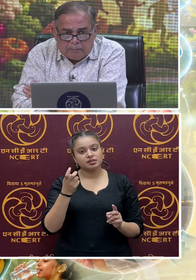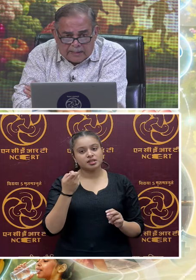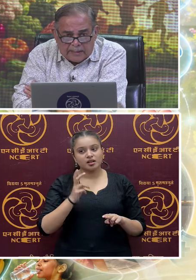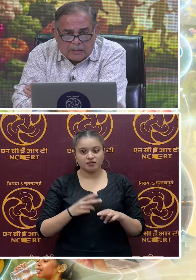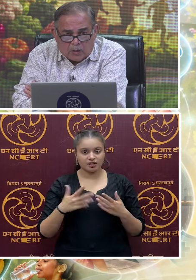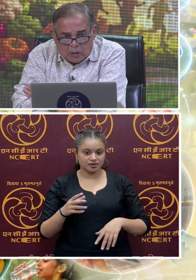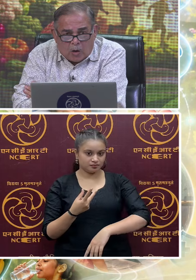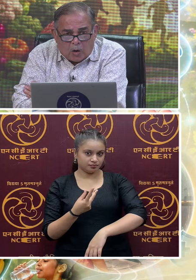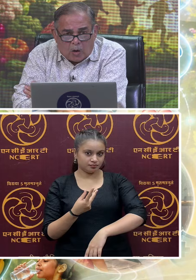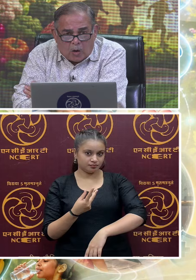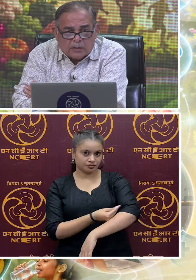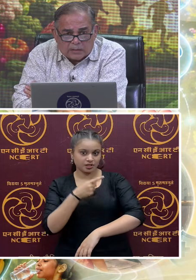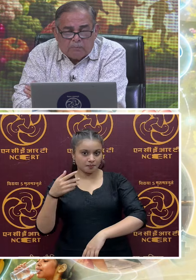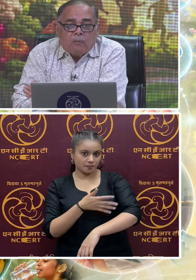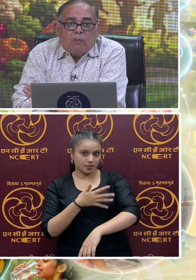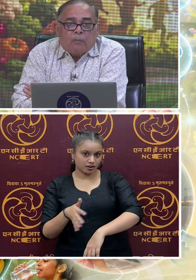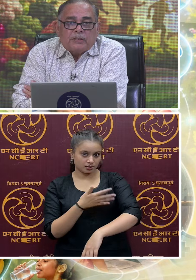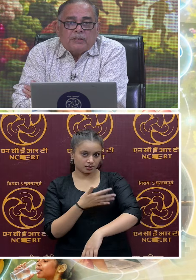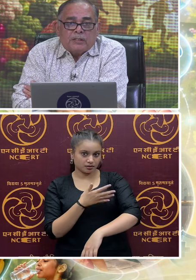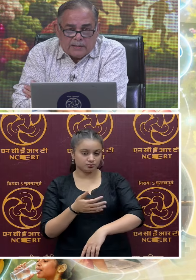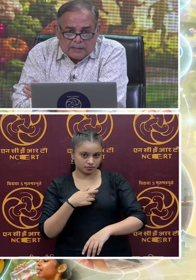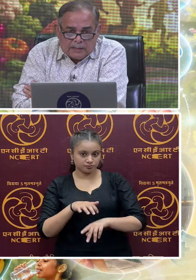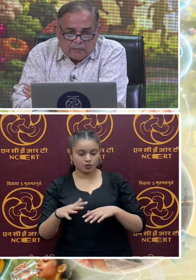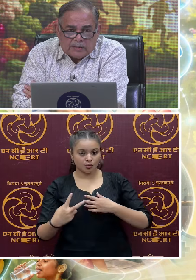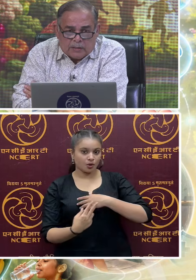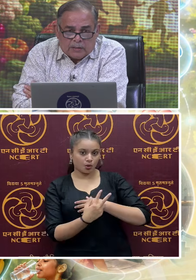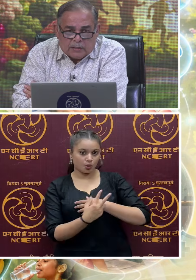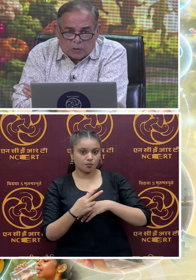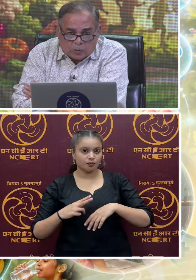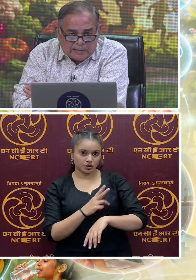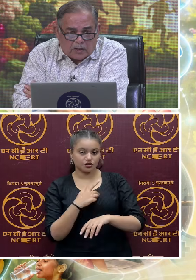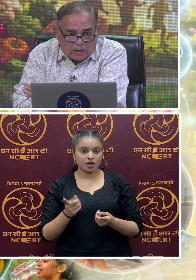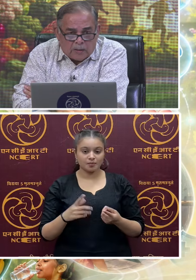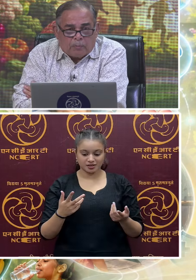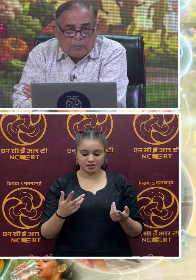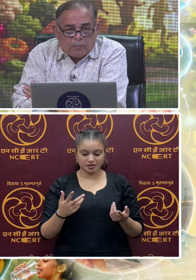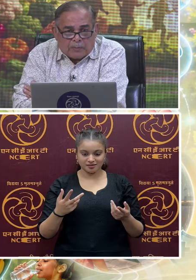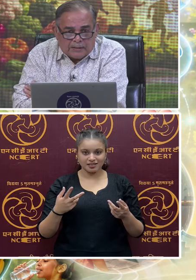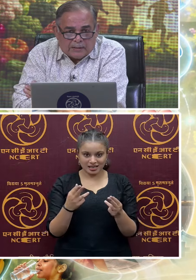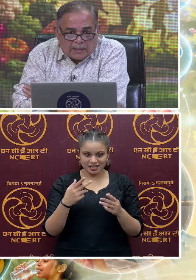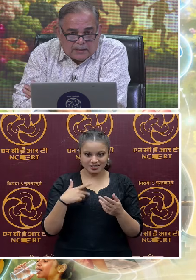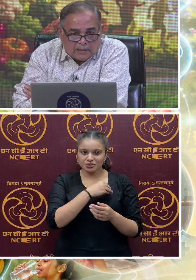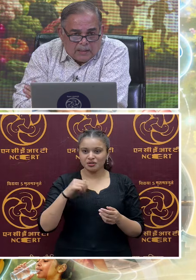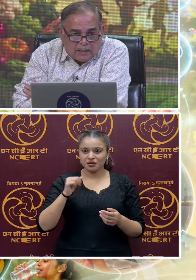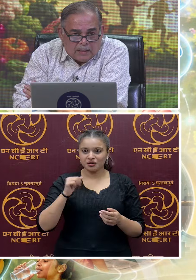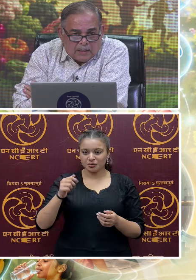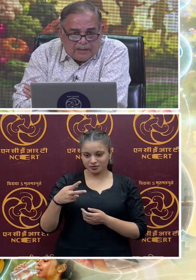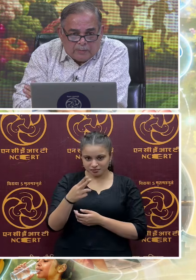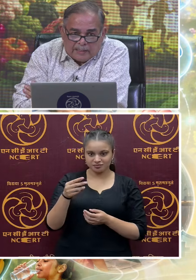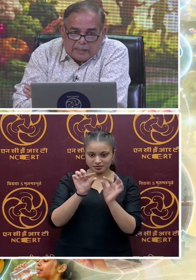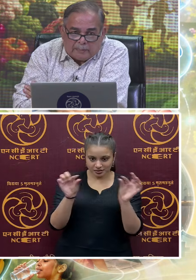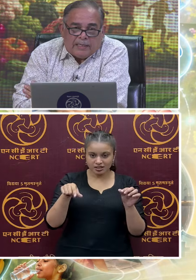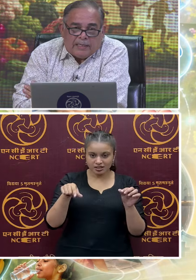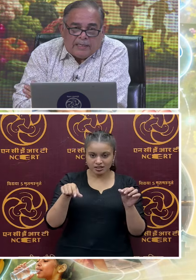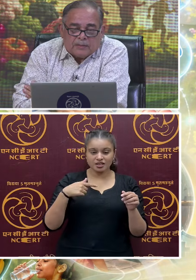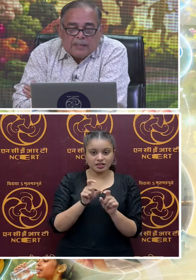gets blood or some operation is done in which the instruments are not properly sterilized, and one